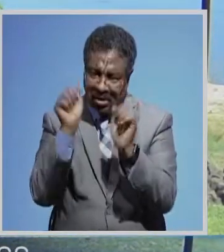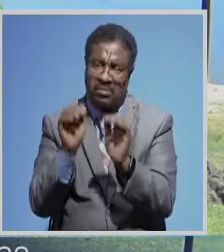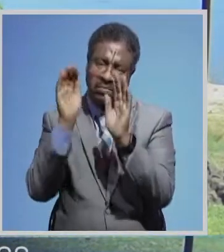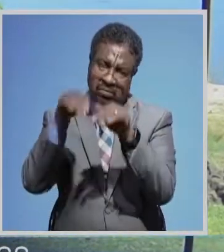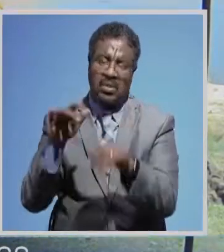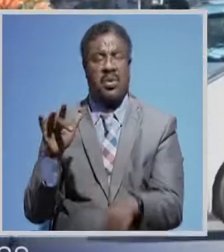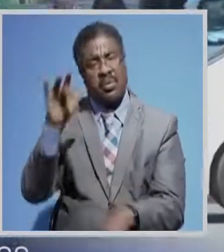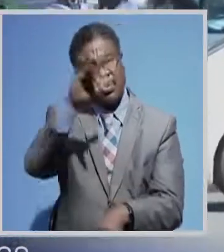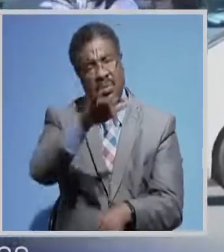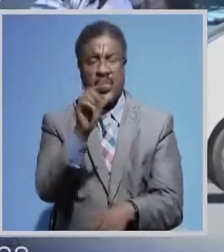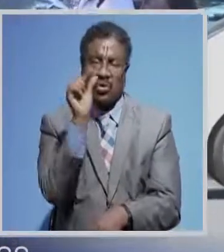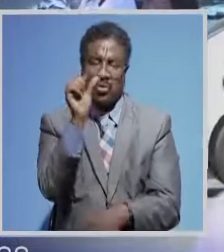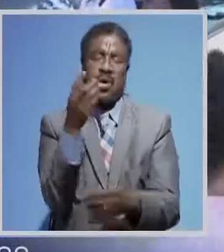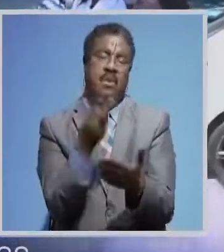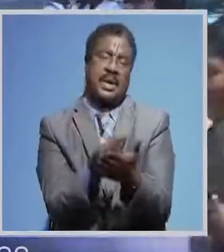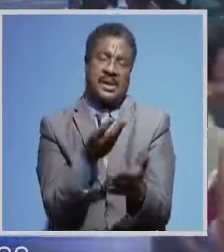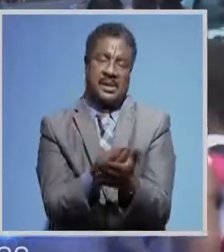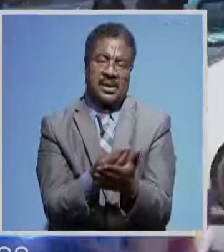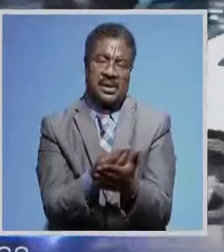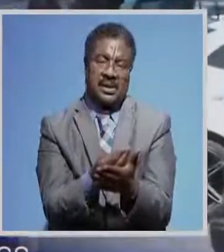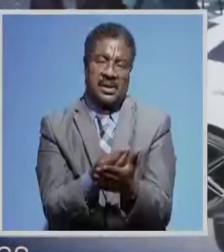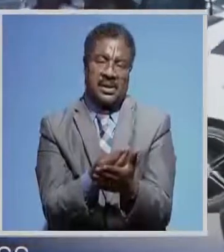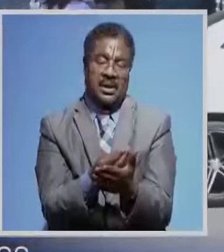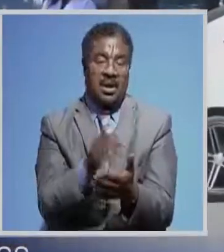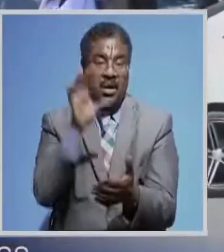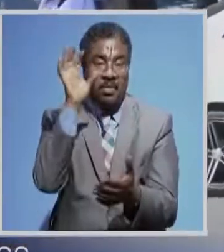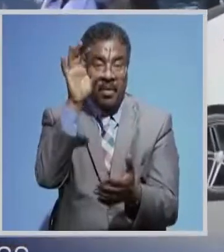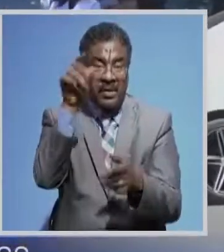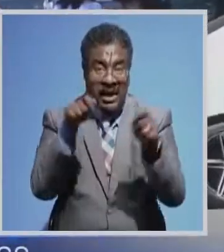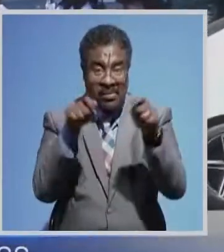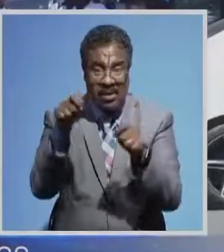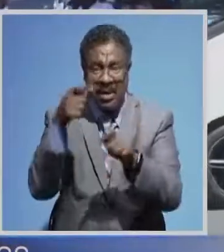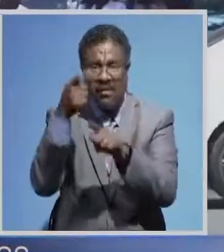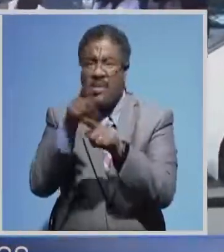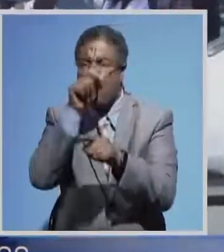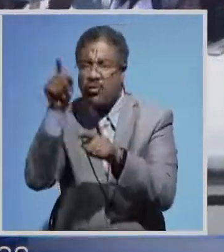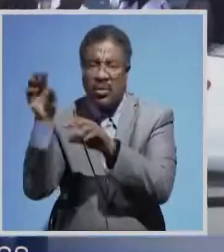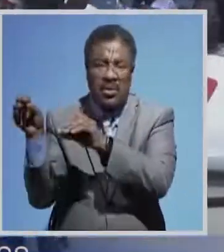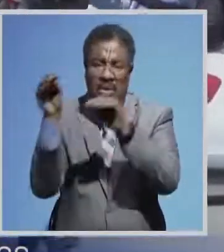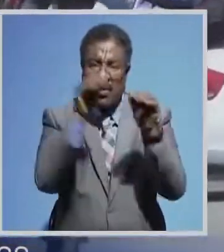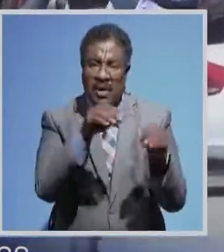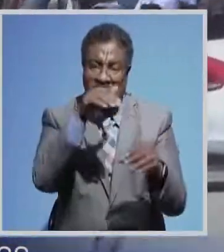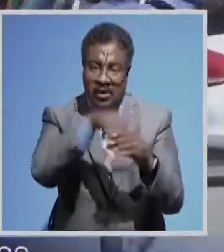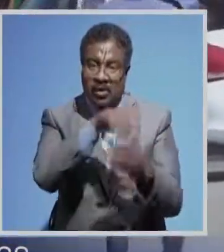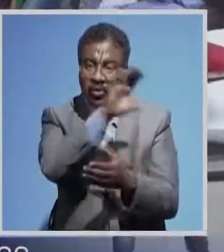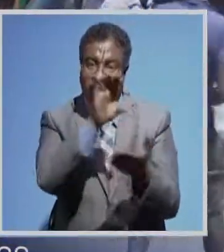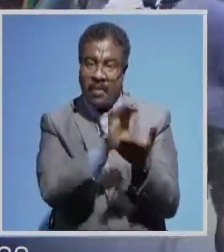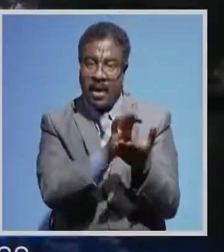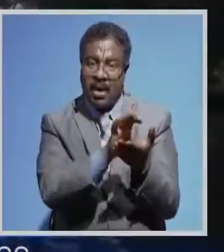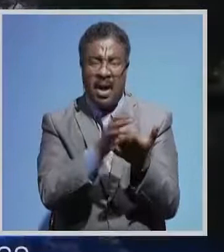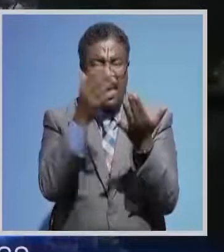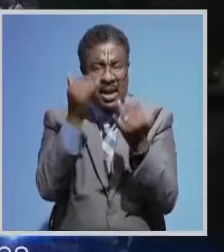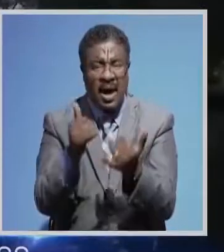with minimum cost. Following the relocation of the provincial administration from Livingstone to Choma district in 2012, Livingstone's